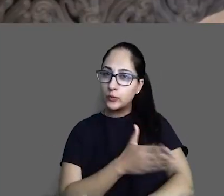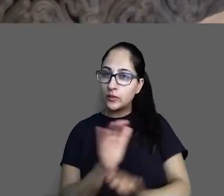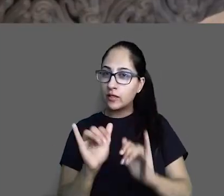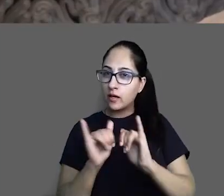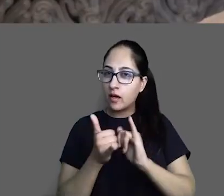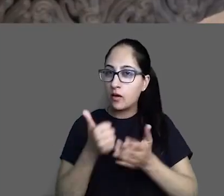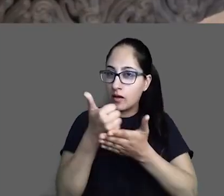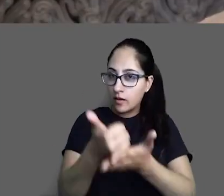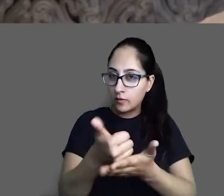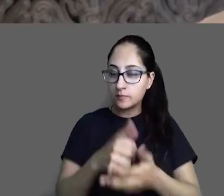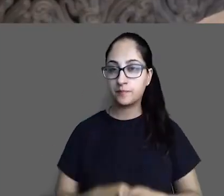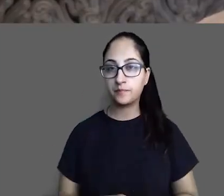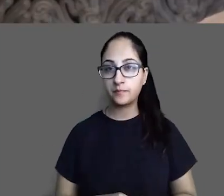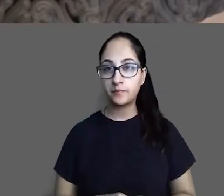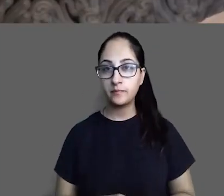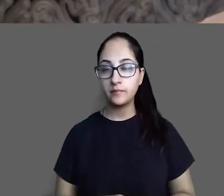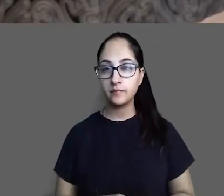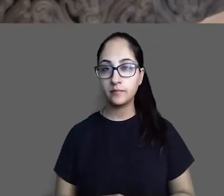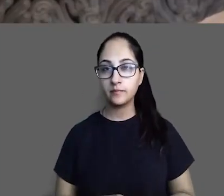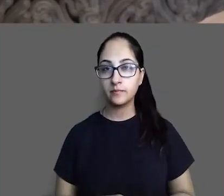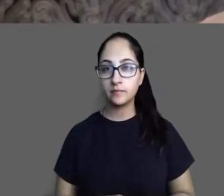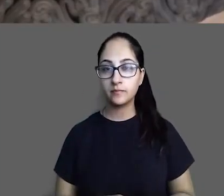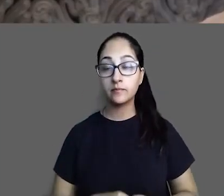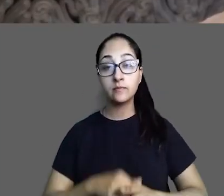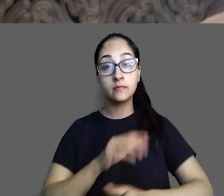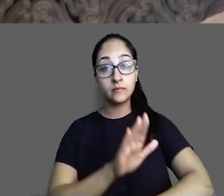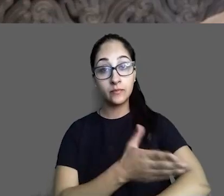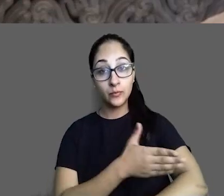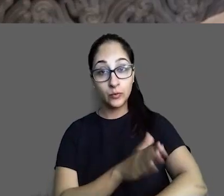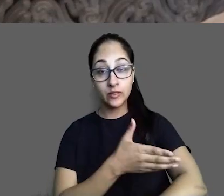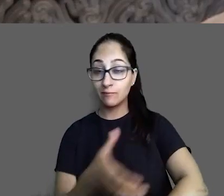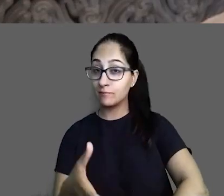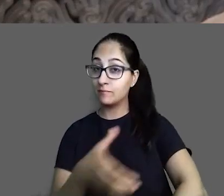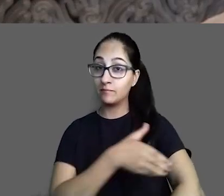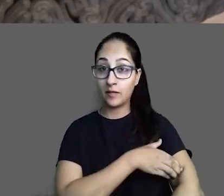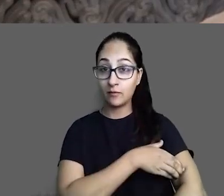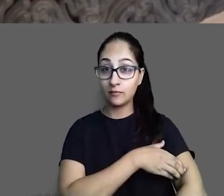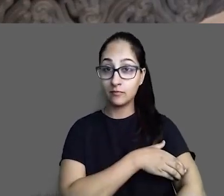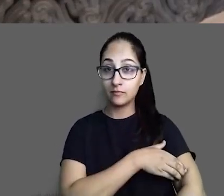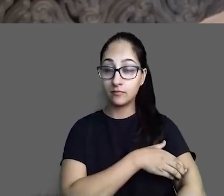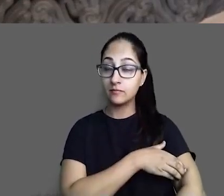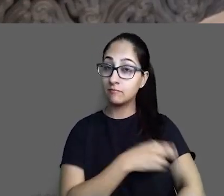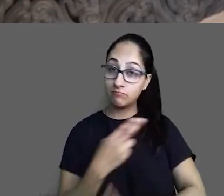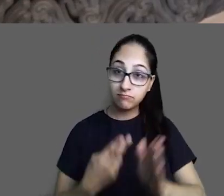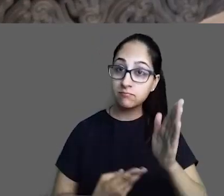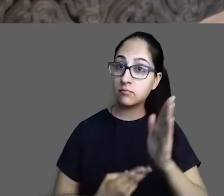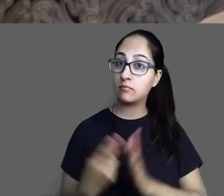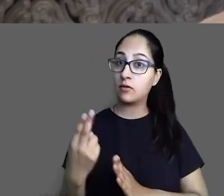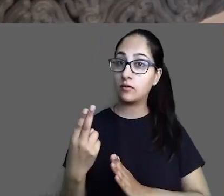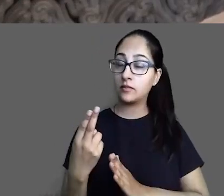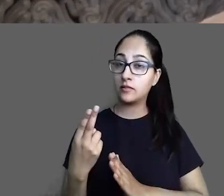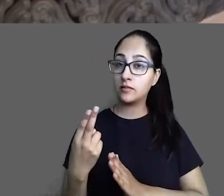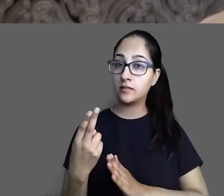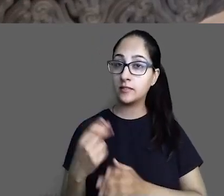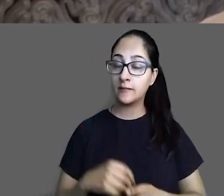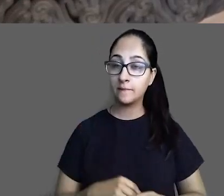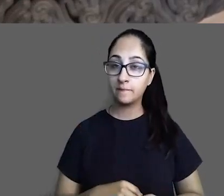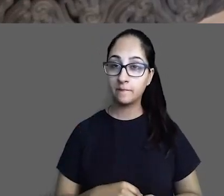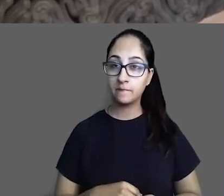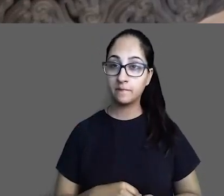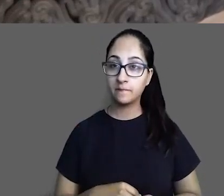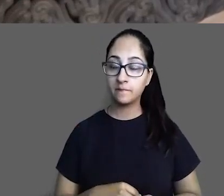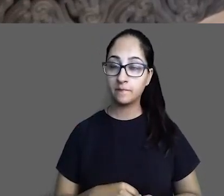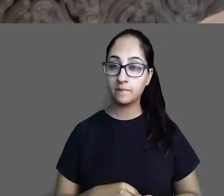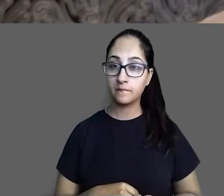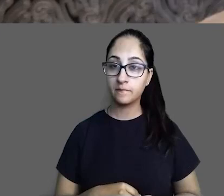Well, the extraordinary power of it is that it is unable to show the hidden faces, the faces of a community